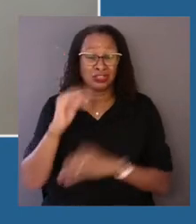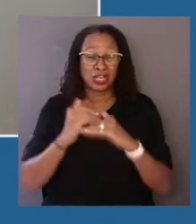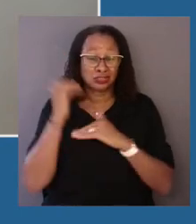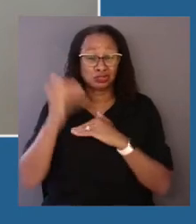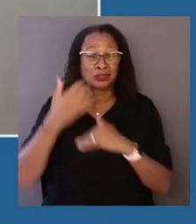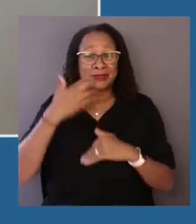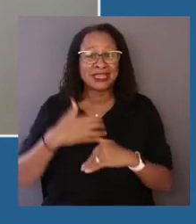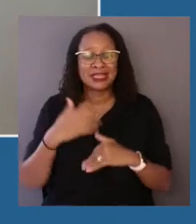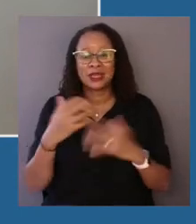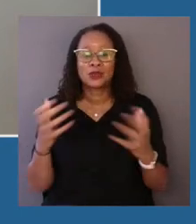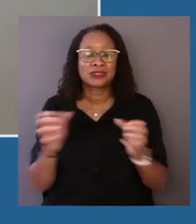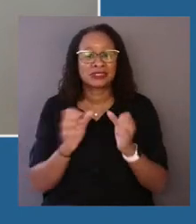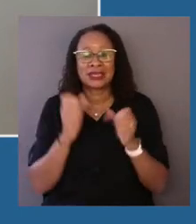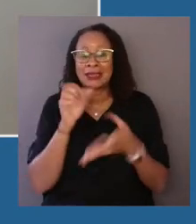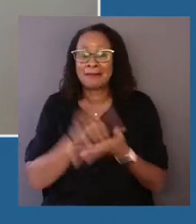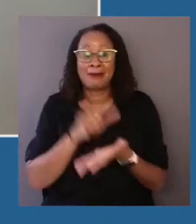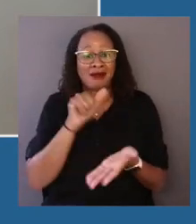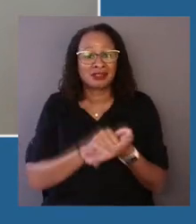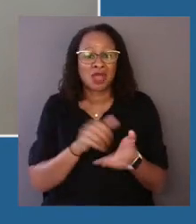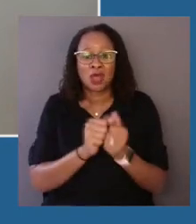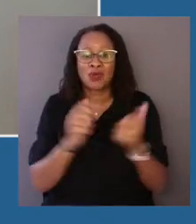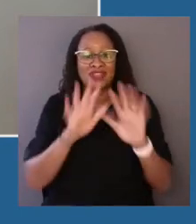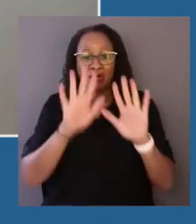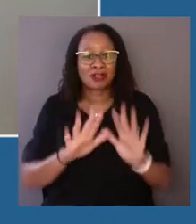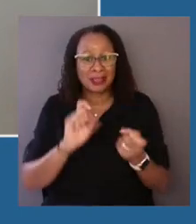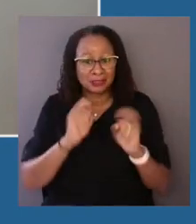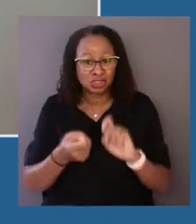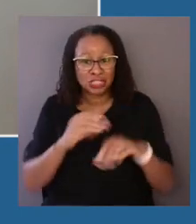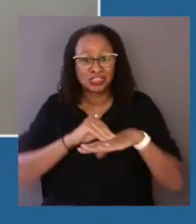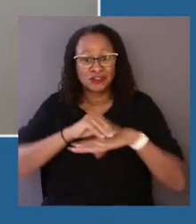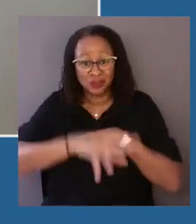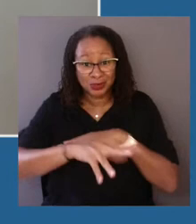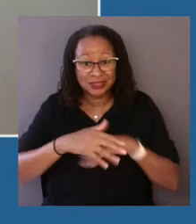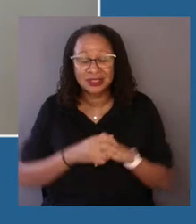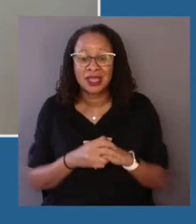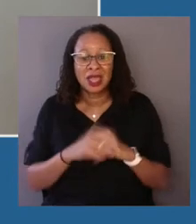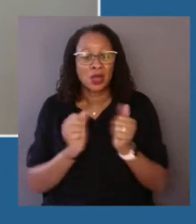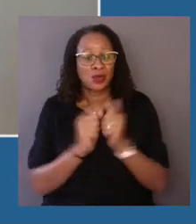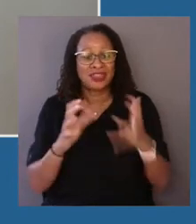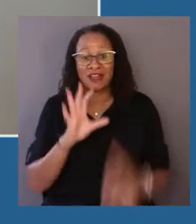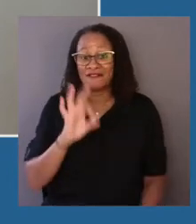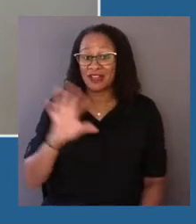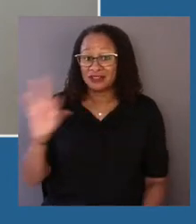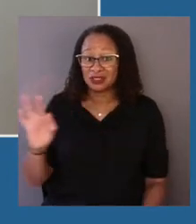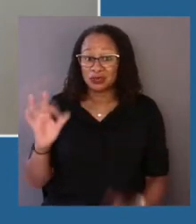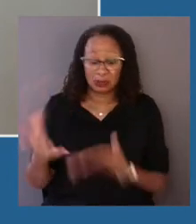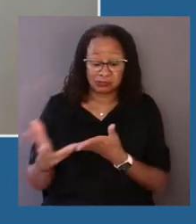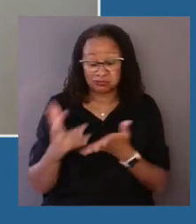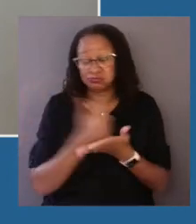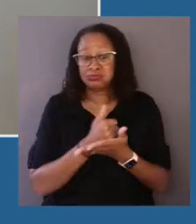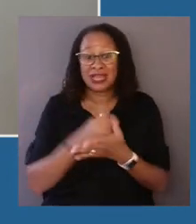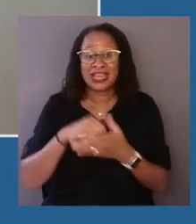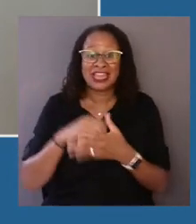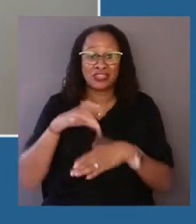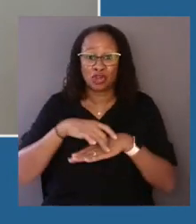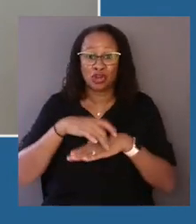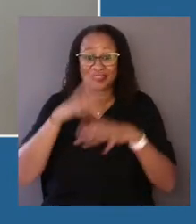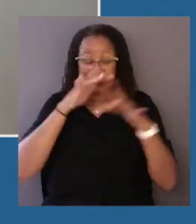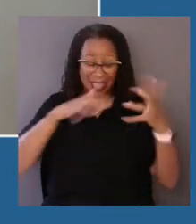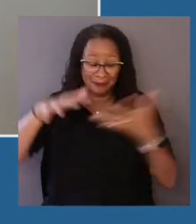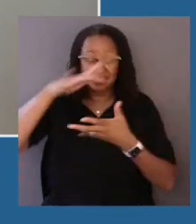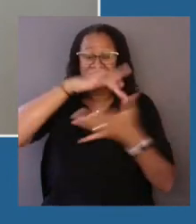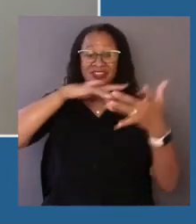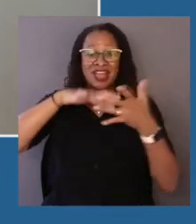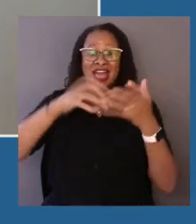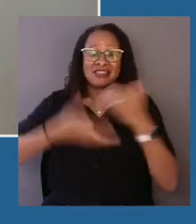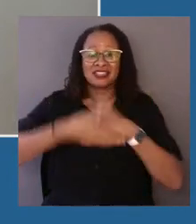impossible without climate change influence, without fossil fuel accumulation in the Earth's atmosphere that is overheating